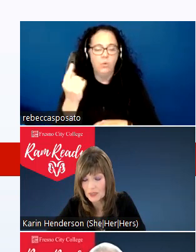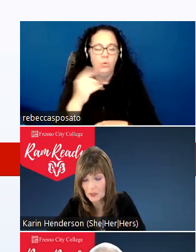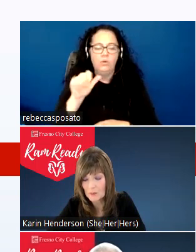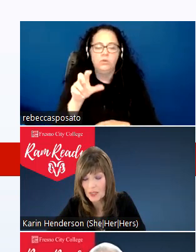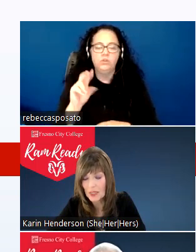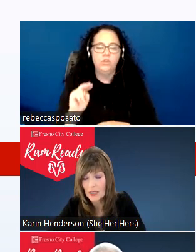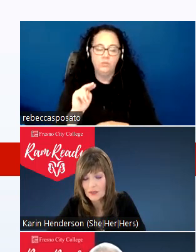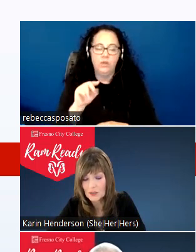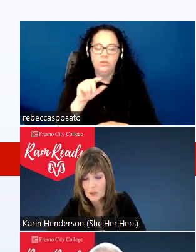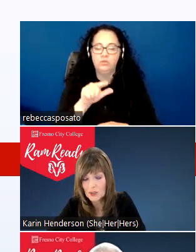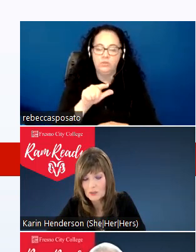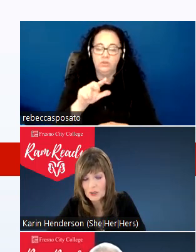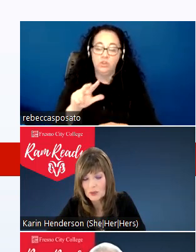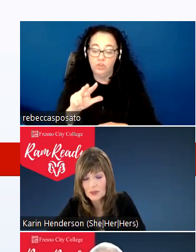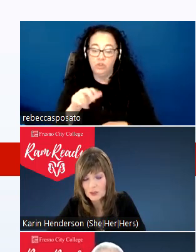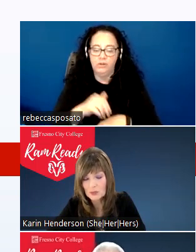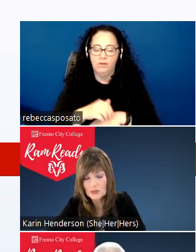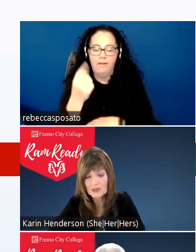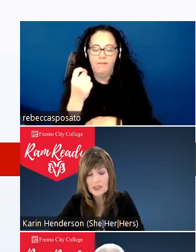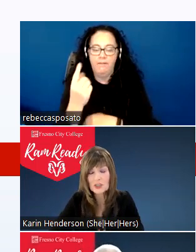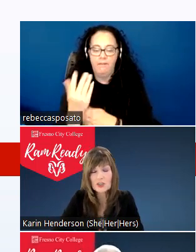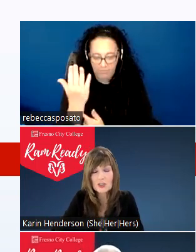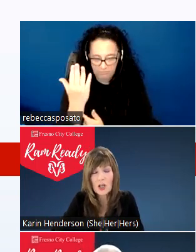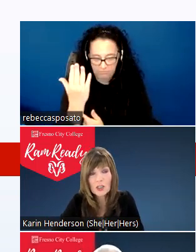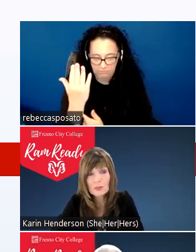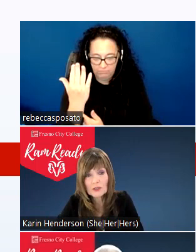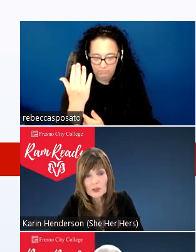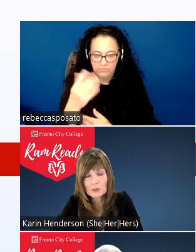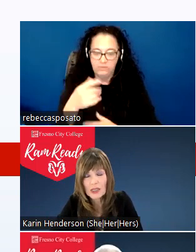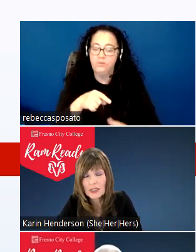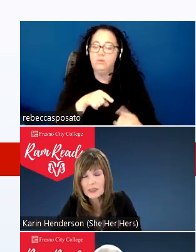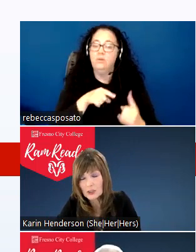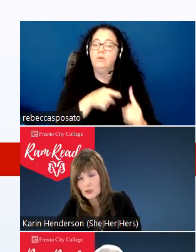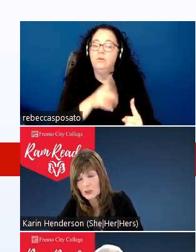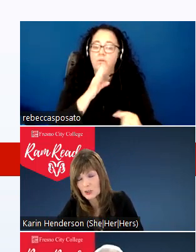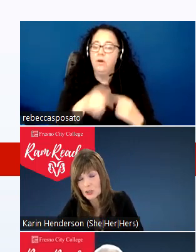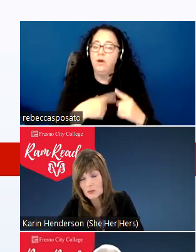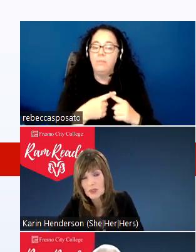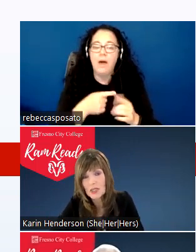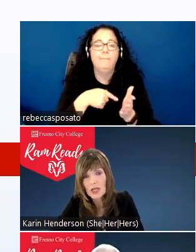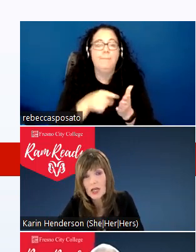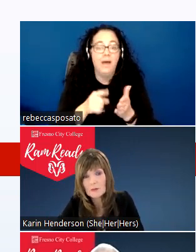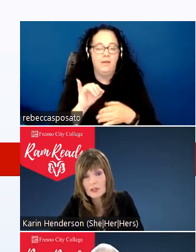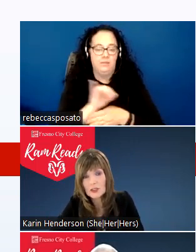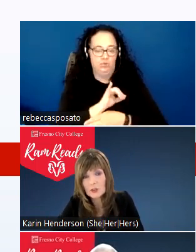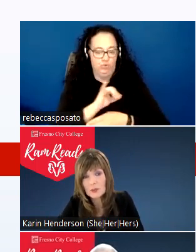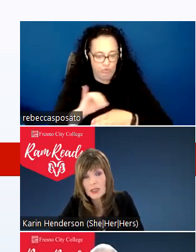11 a.m. And they're going to be doing a Zoom presentation to talk about their paid internships that they'll be